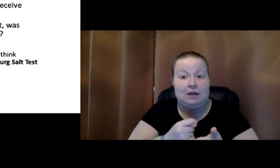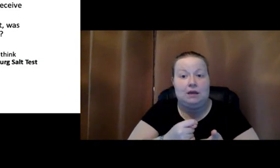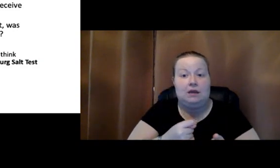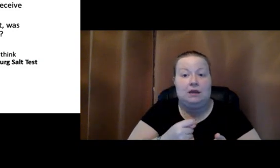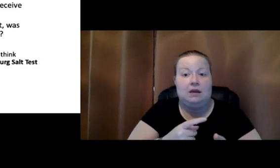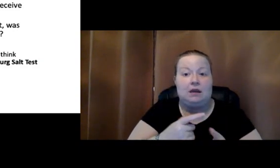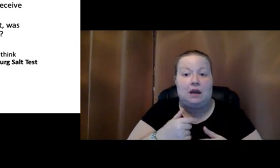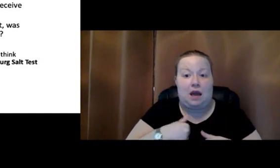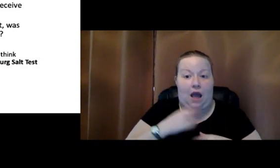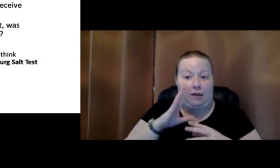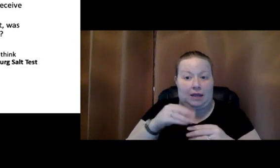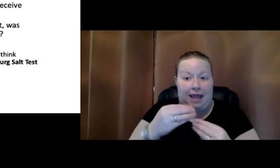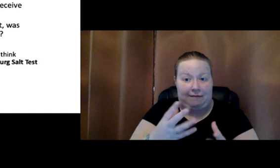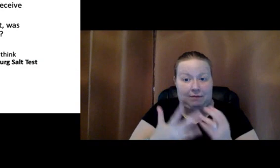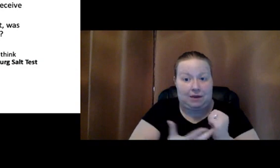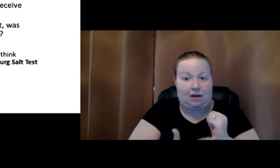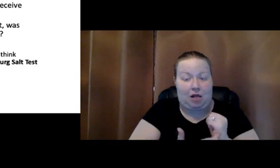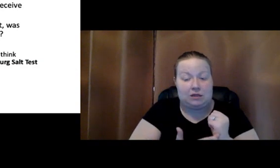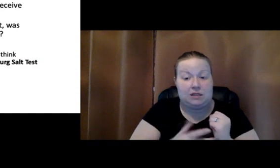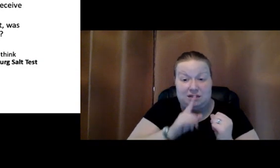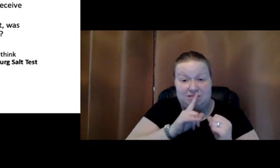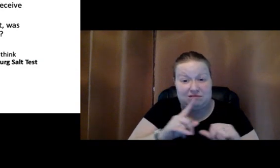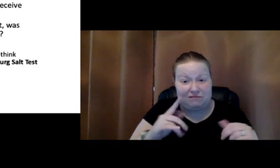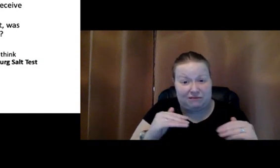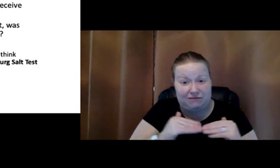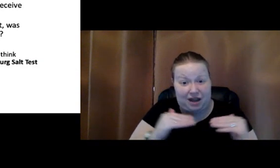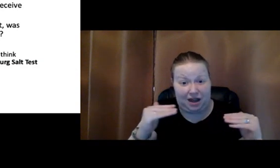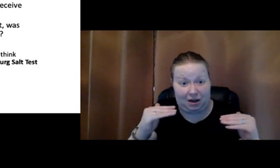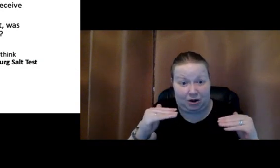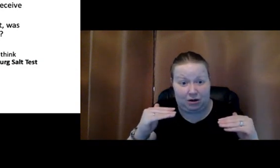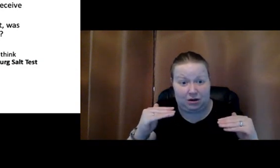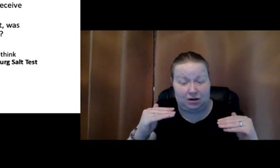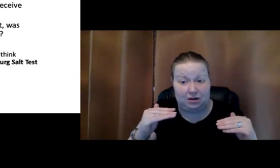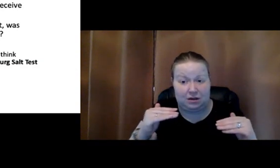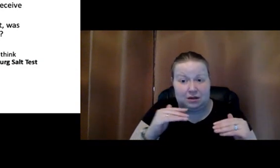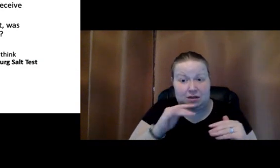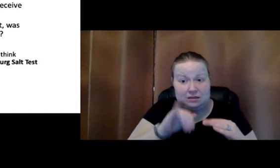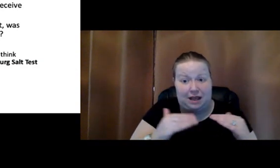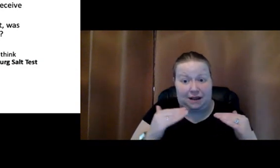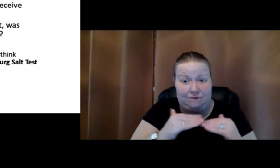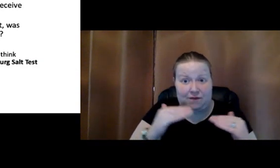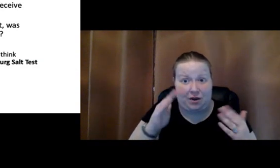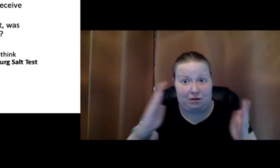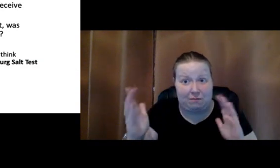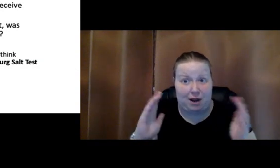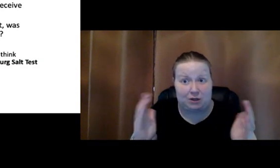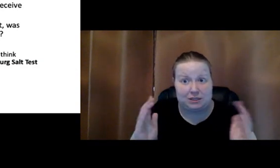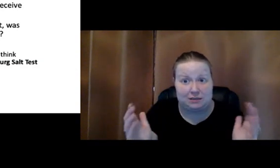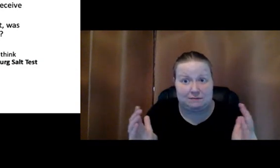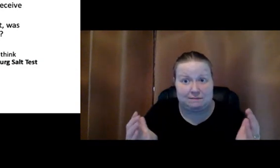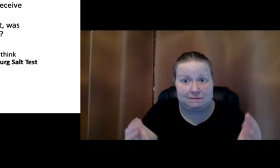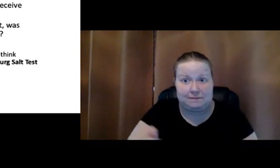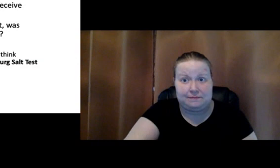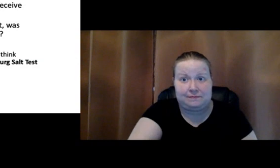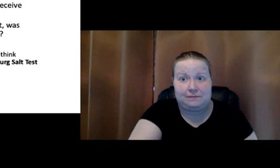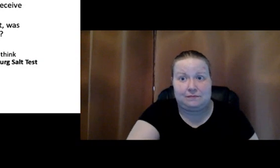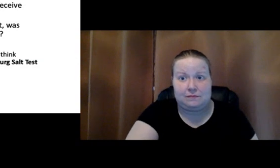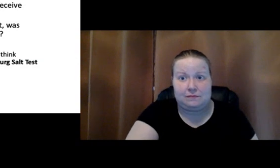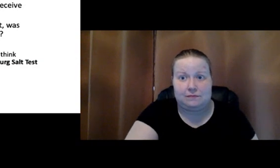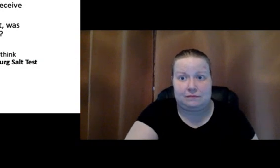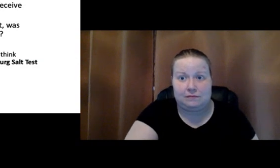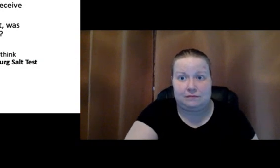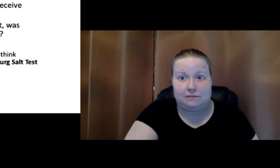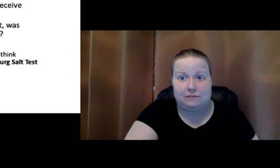whatever it was it actually a fair experiment? Was this a fair comparison? the Nuremberg assault test, in sort